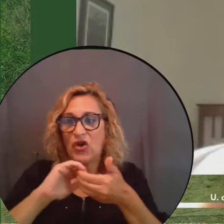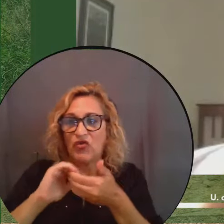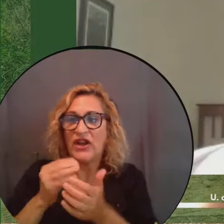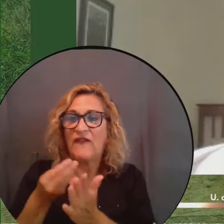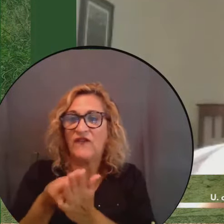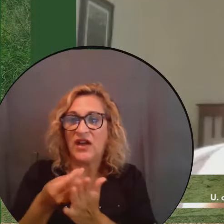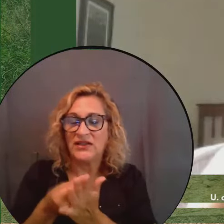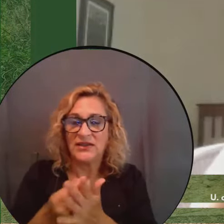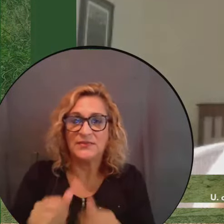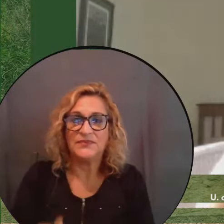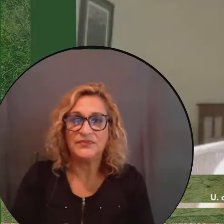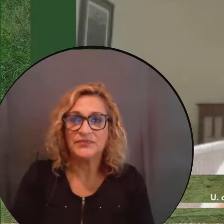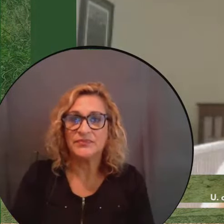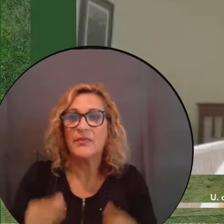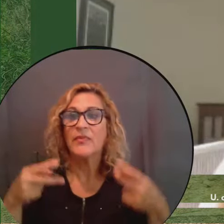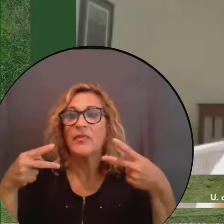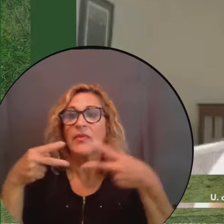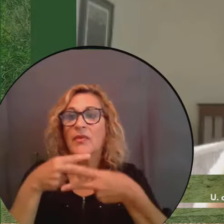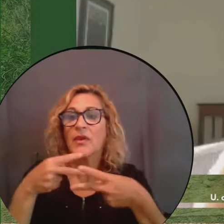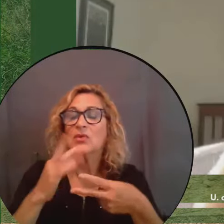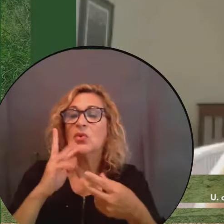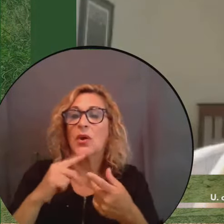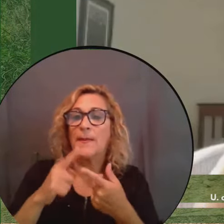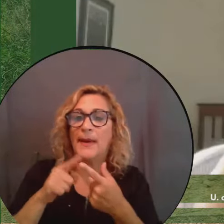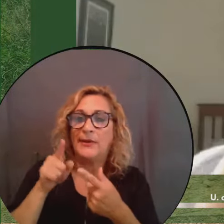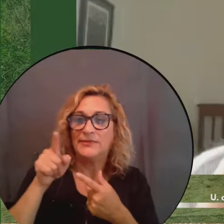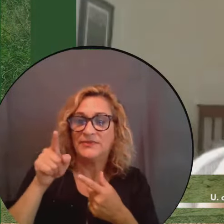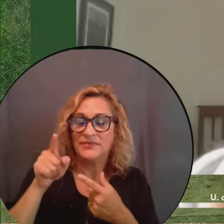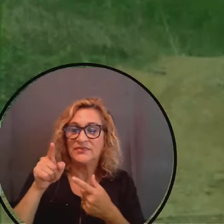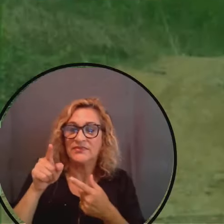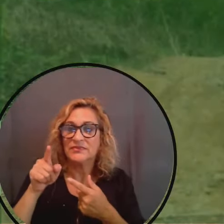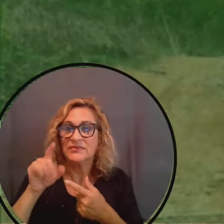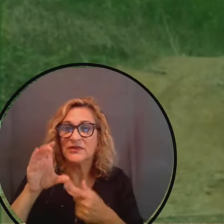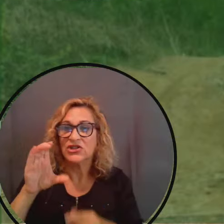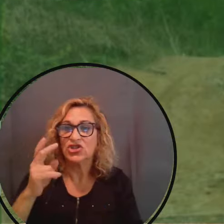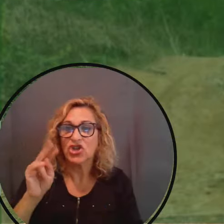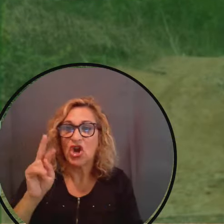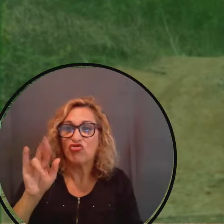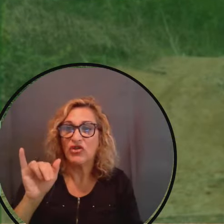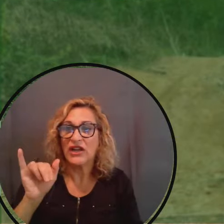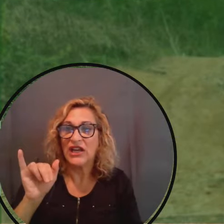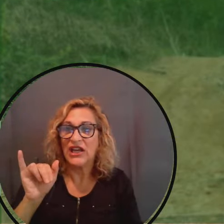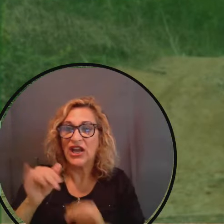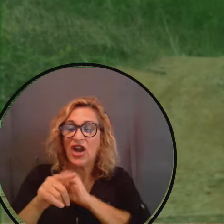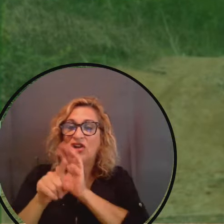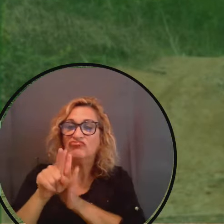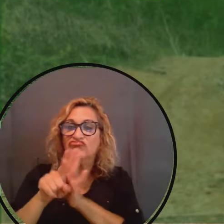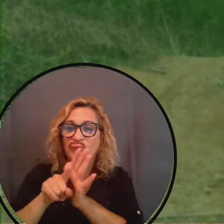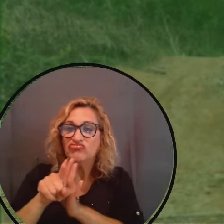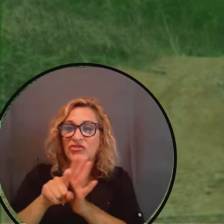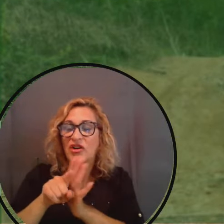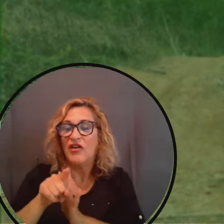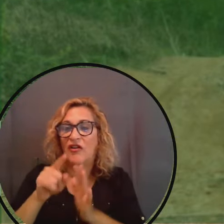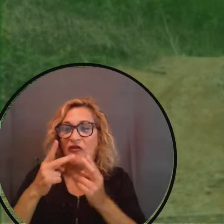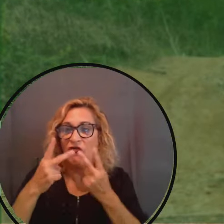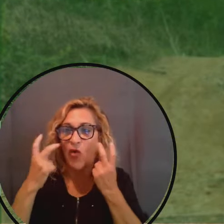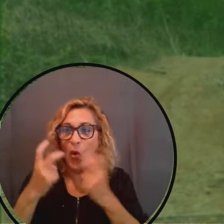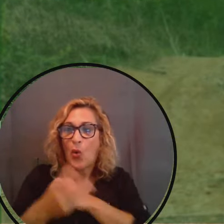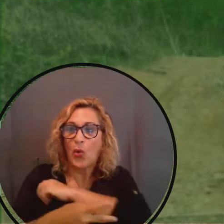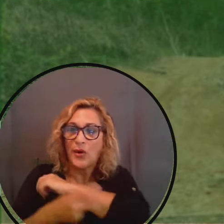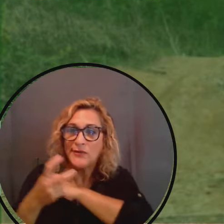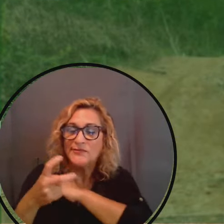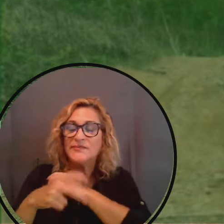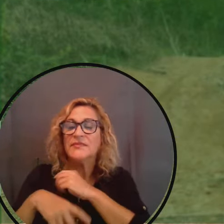on charity fraud. So the Atlanta Solidarity Fund is charged with two charges,